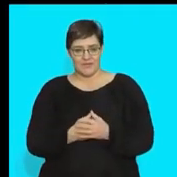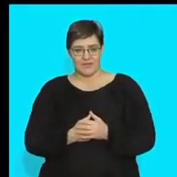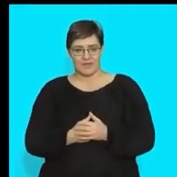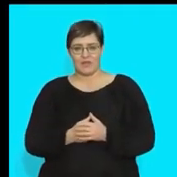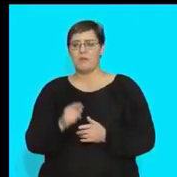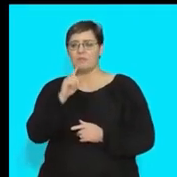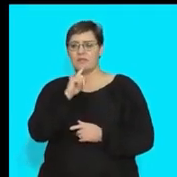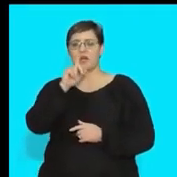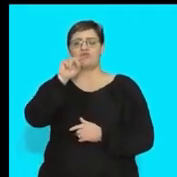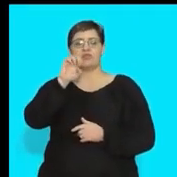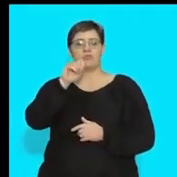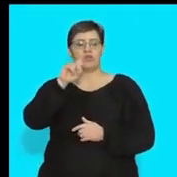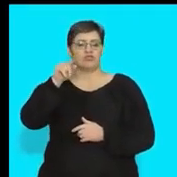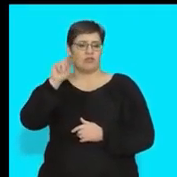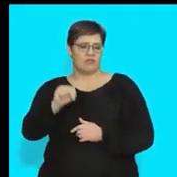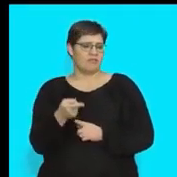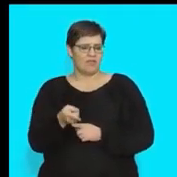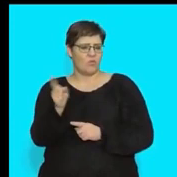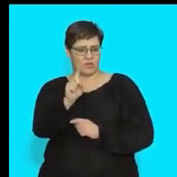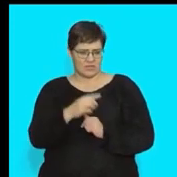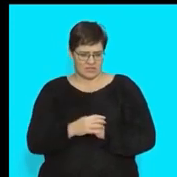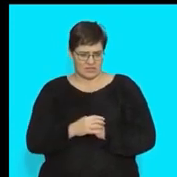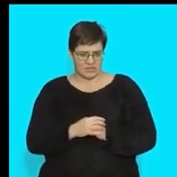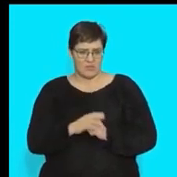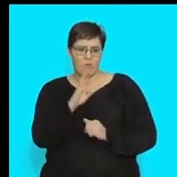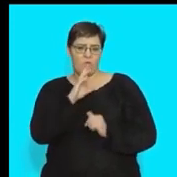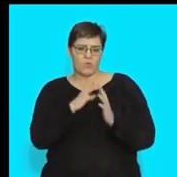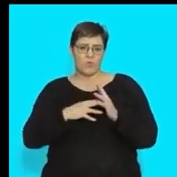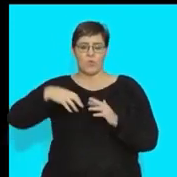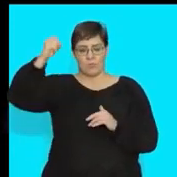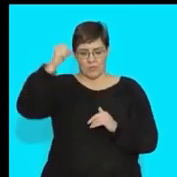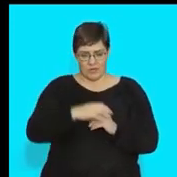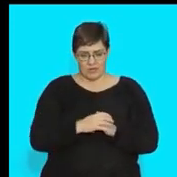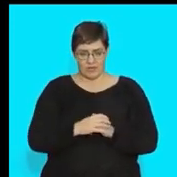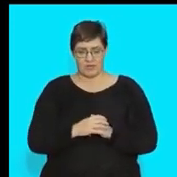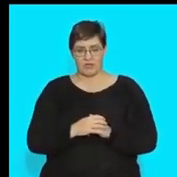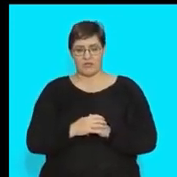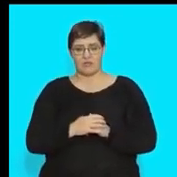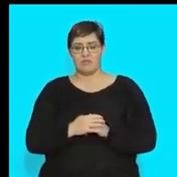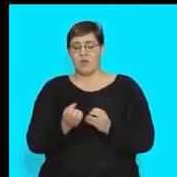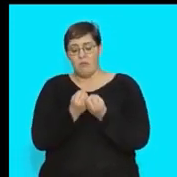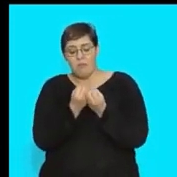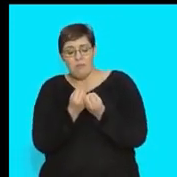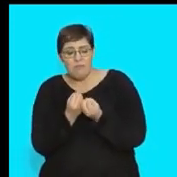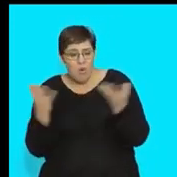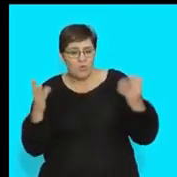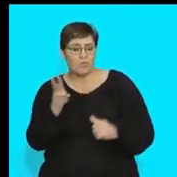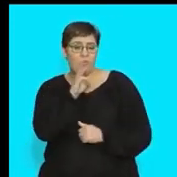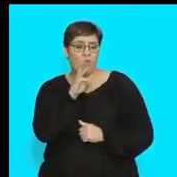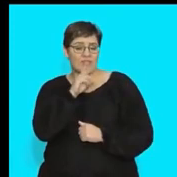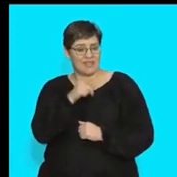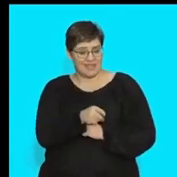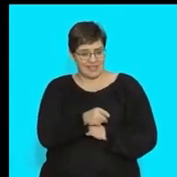is transpiration? So guys, what happens is water, most of the water